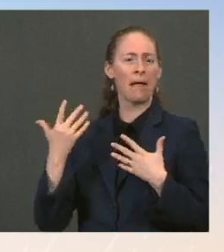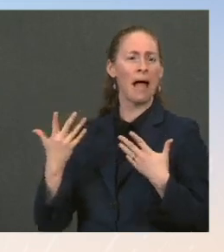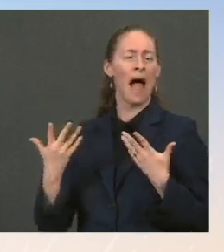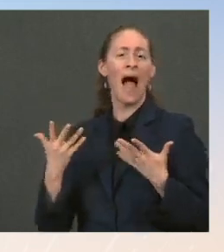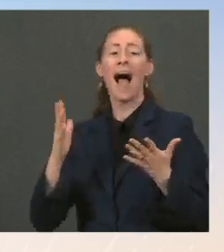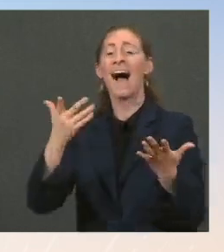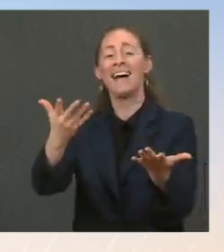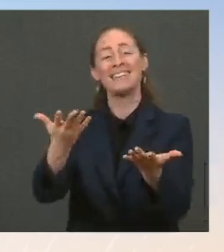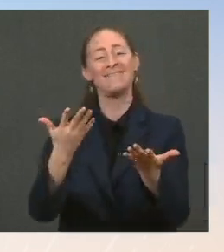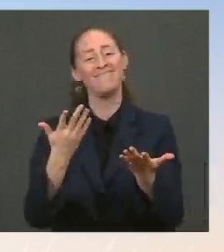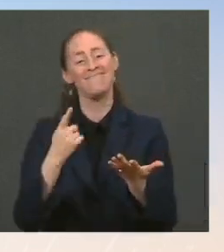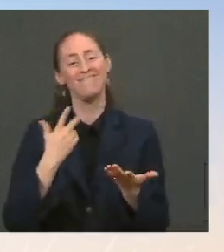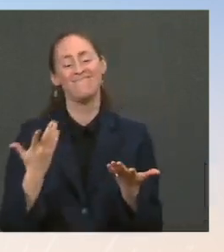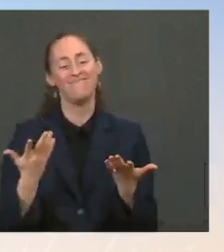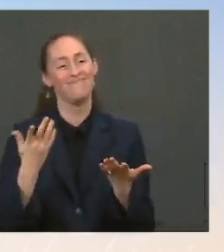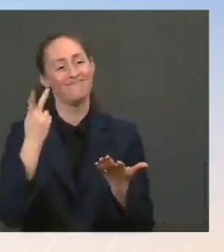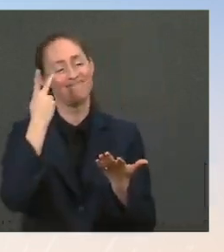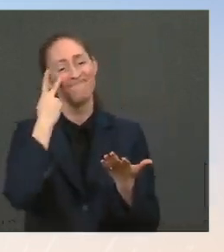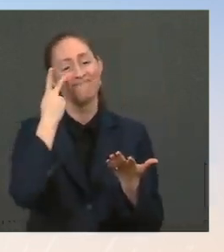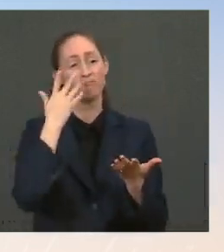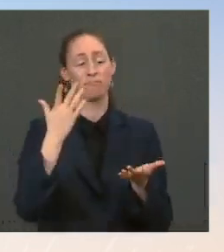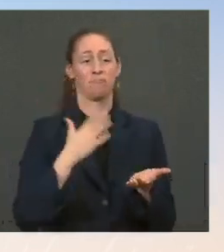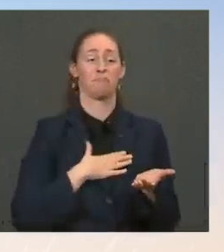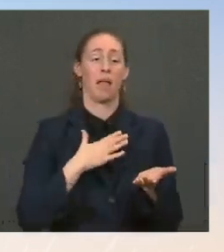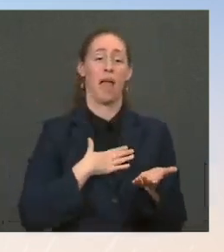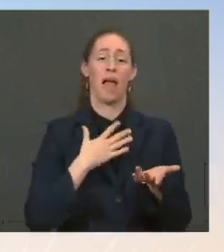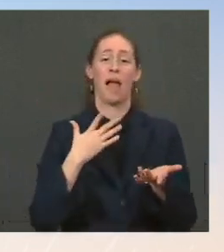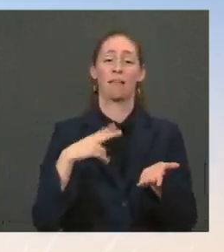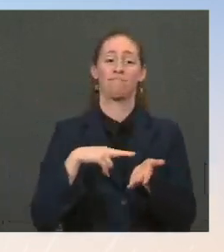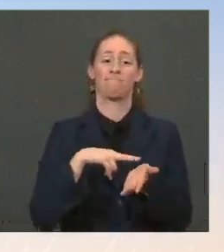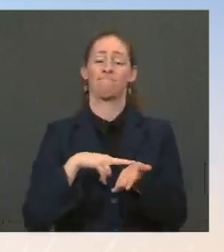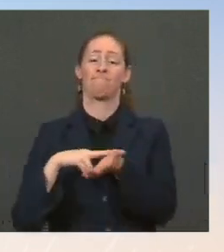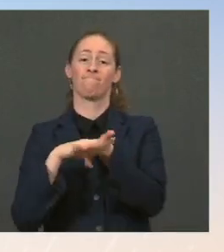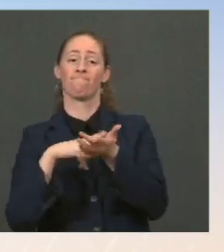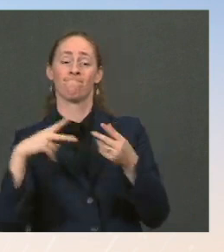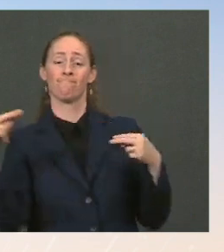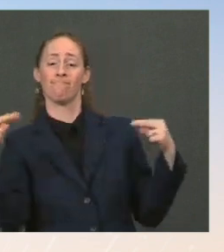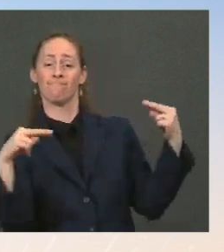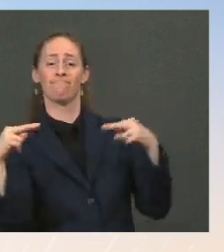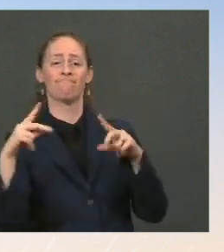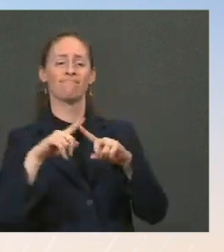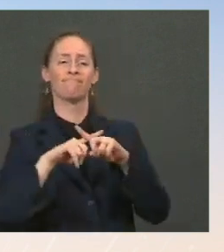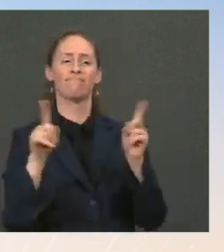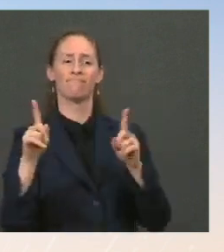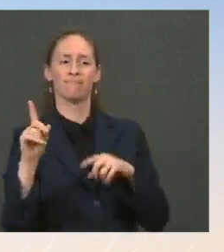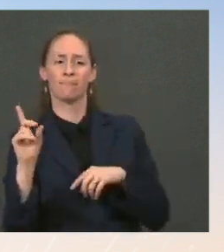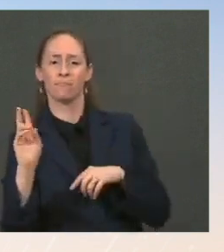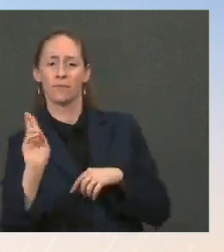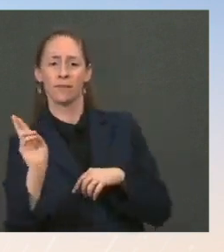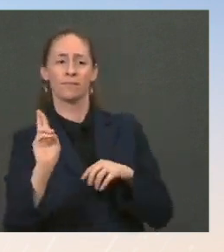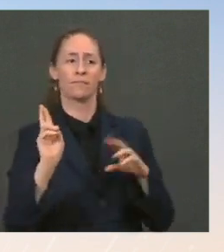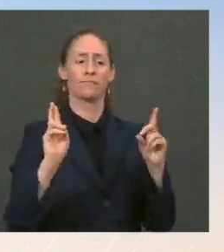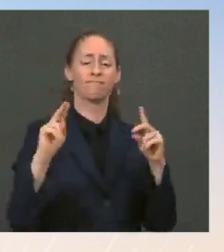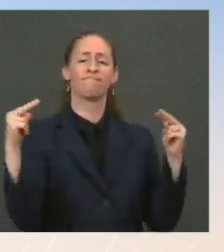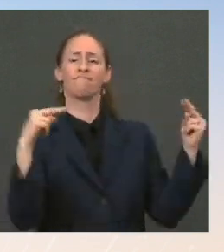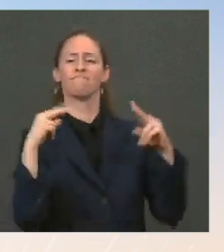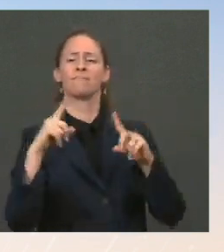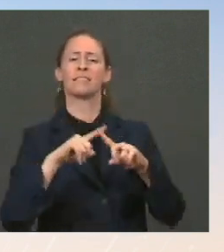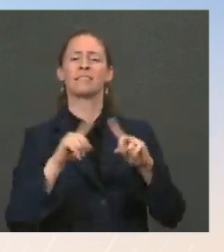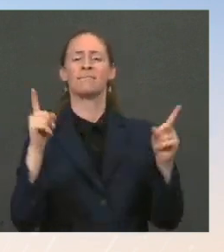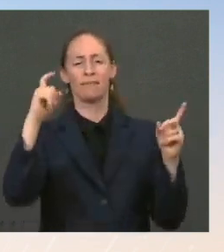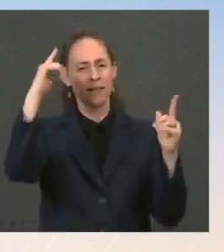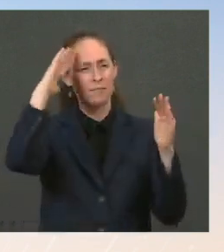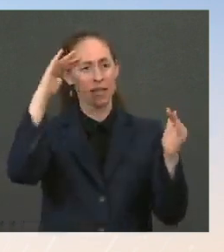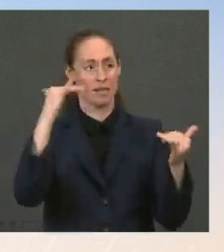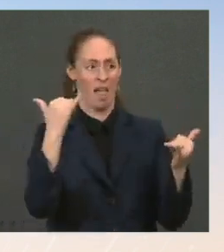say, actually, in my read of it, there's a diversity of views in the Democratic caucus, as is to be expected. And their meeting now, we'll